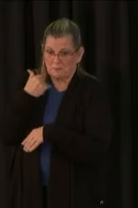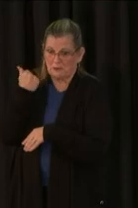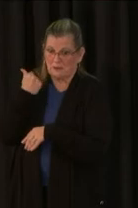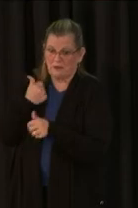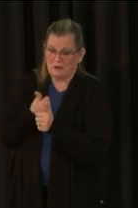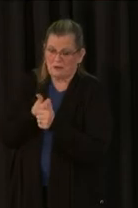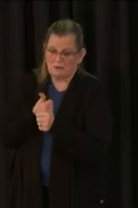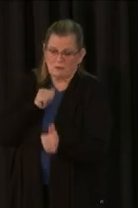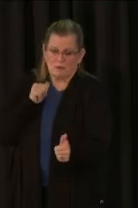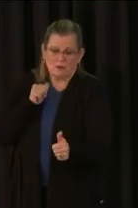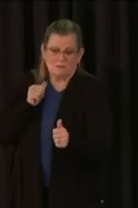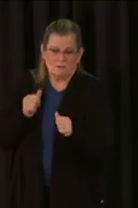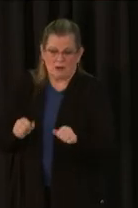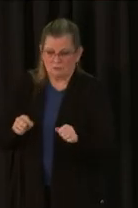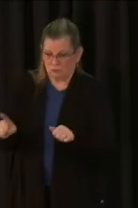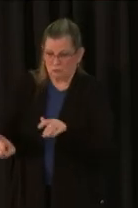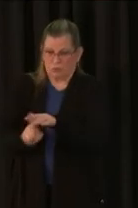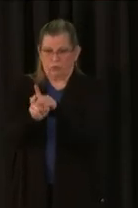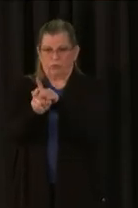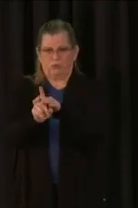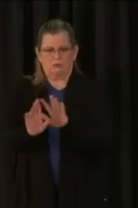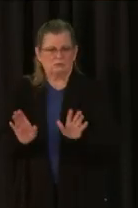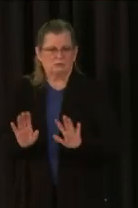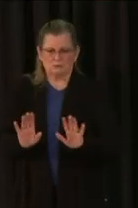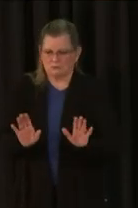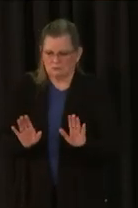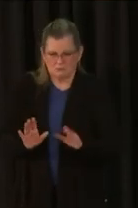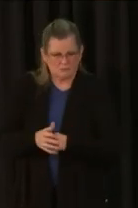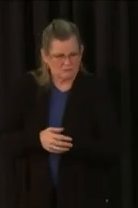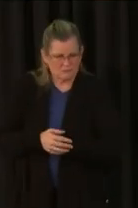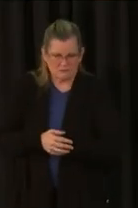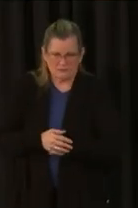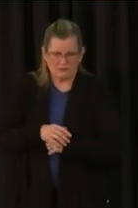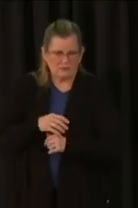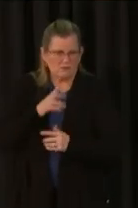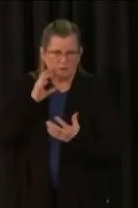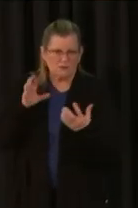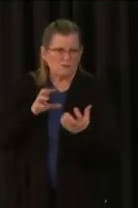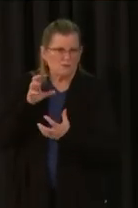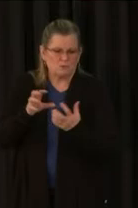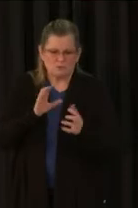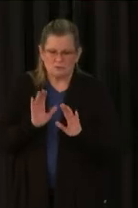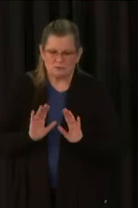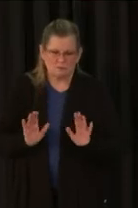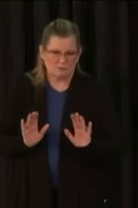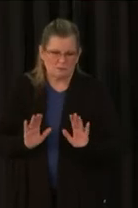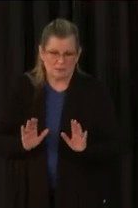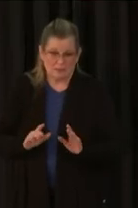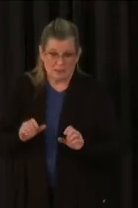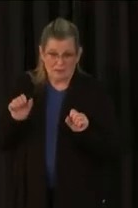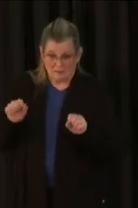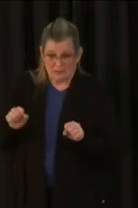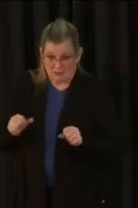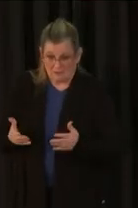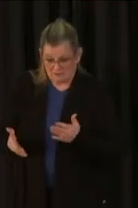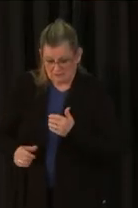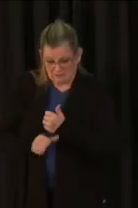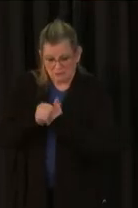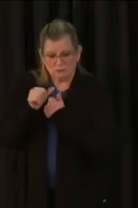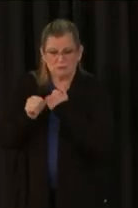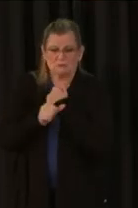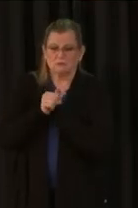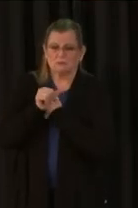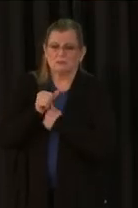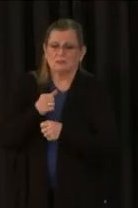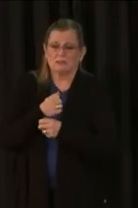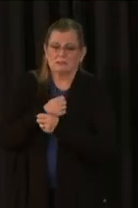it, because it is going to be hectic and potentially, quite frankly, dangerous. Well, and absolutely, and that's why we